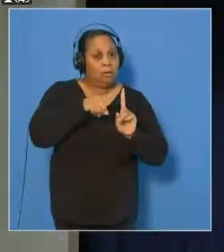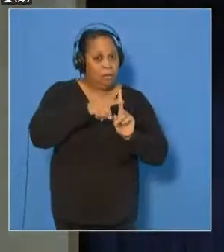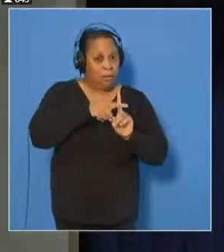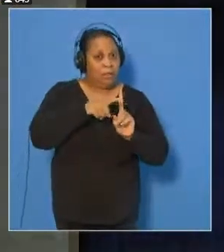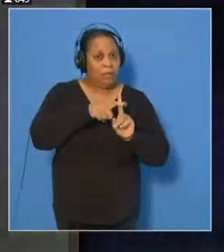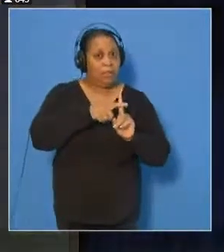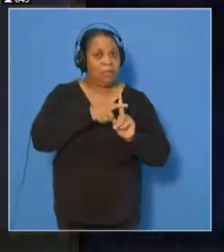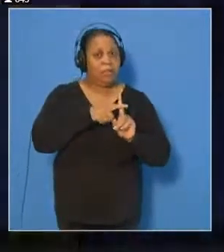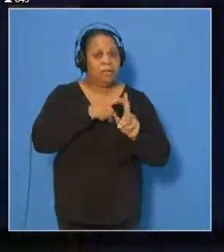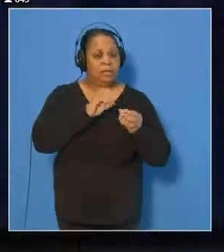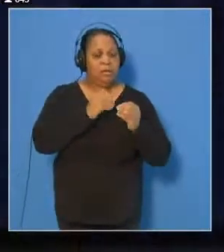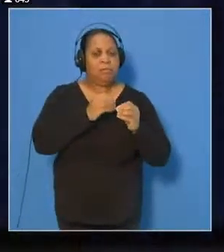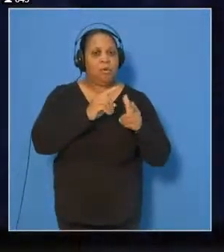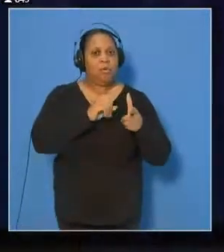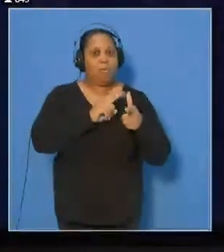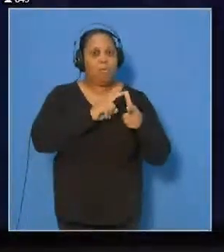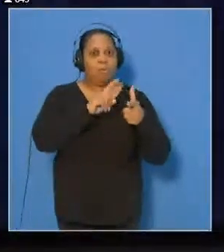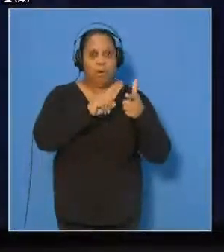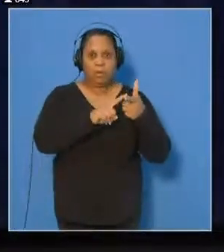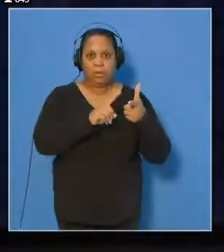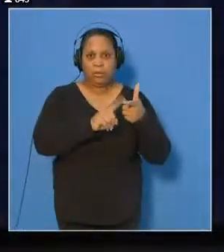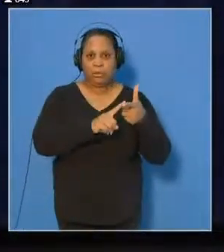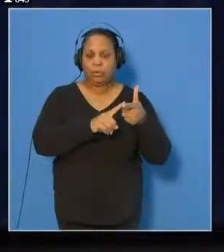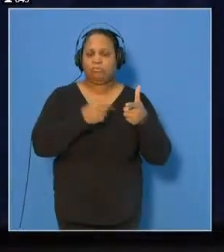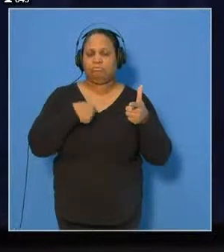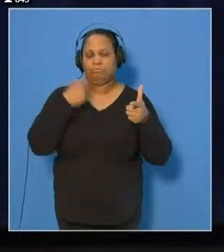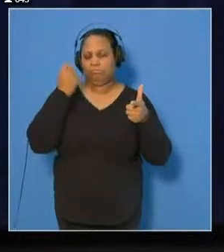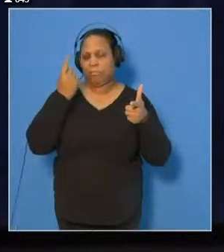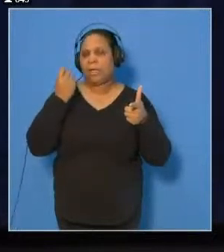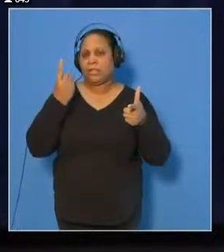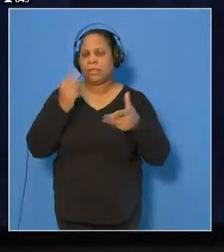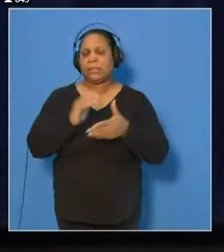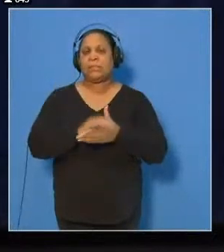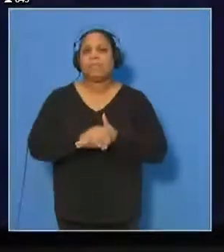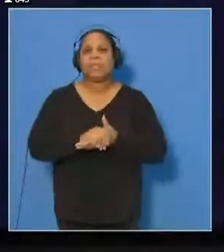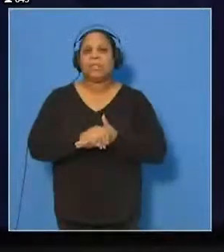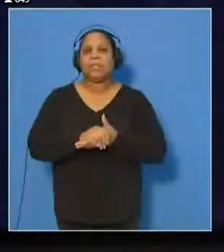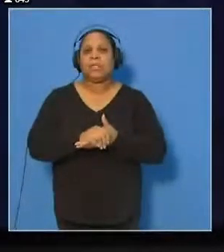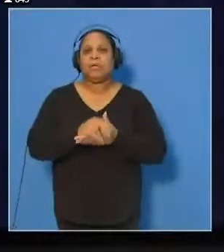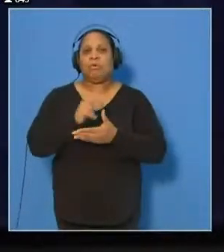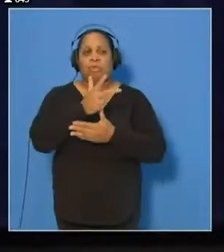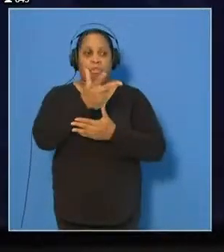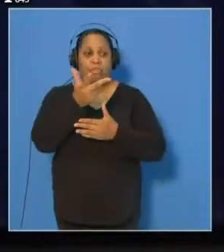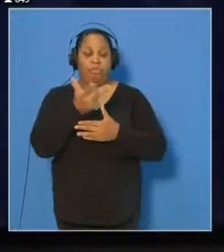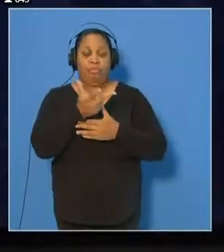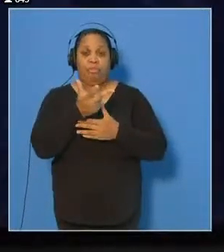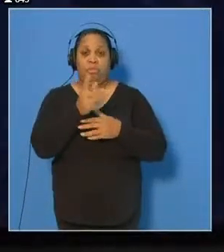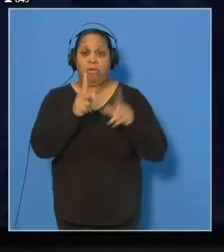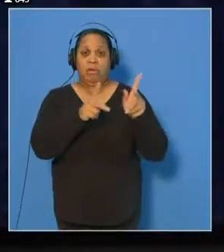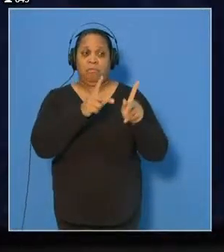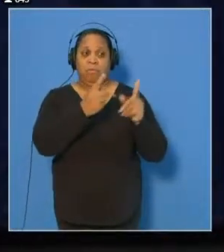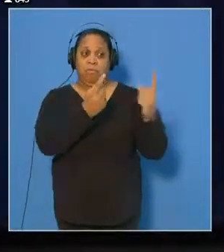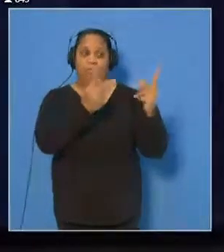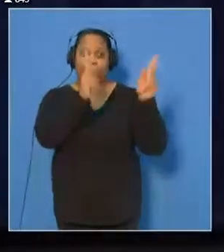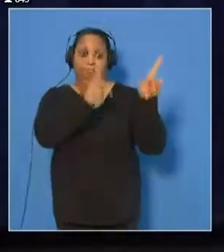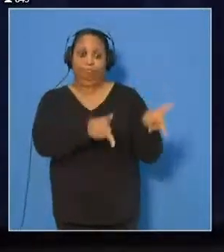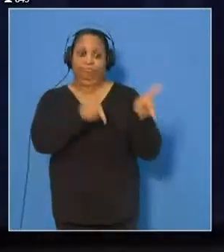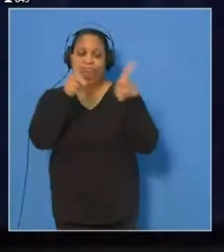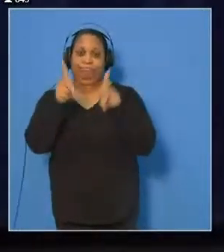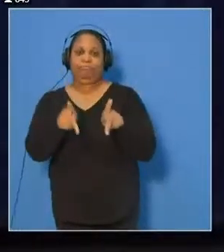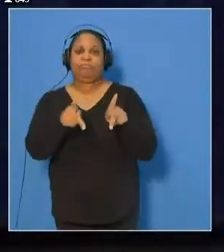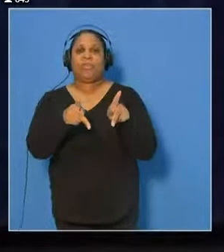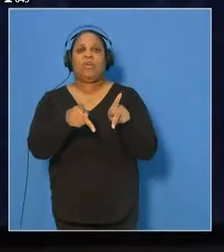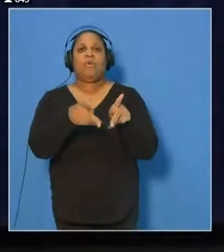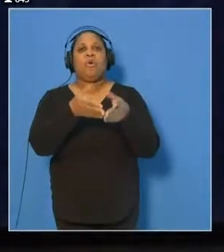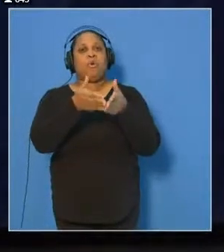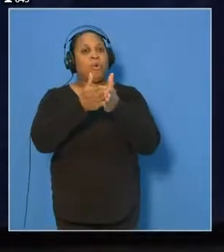one, and two, I understand that 3 individuals coming in on this flight have requested through the